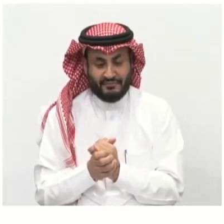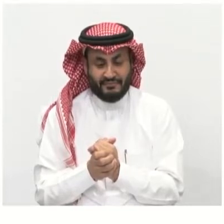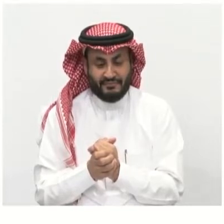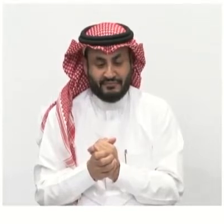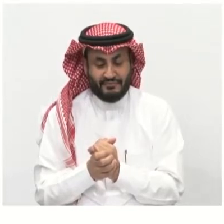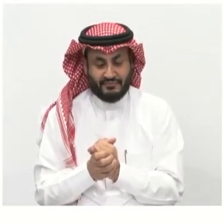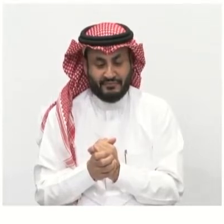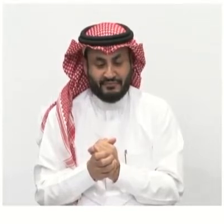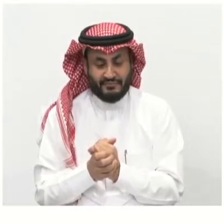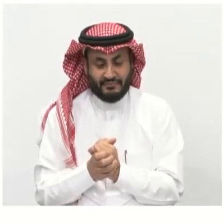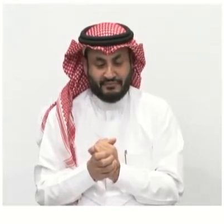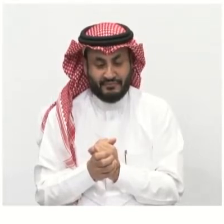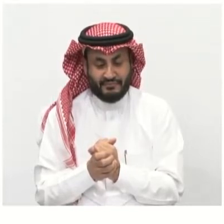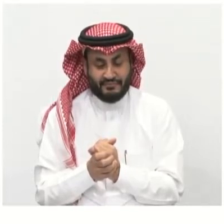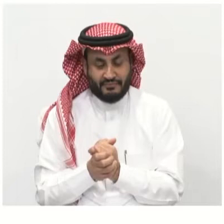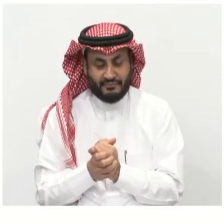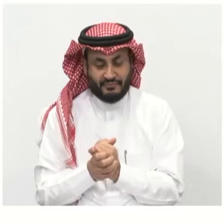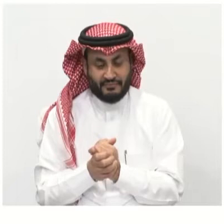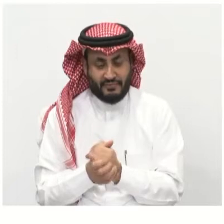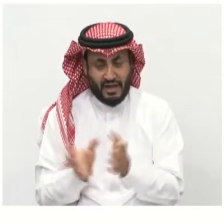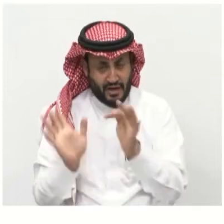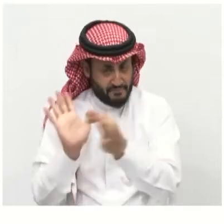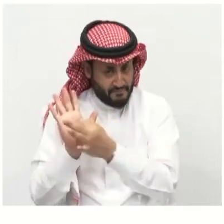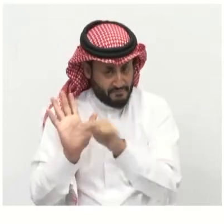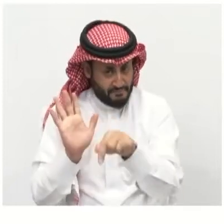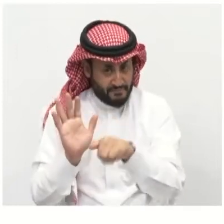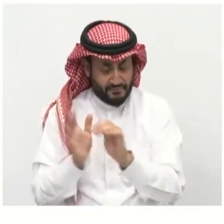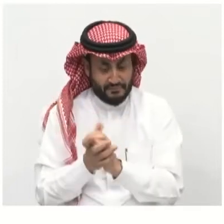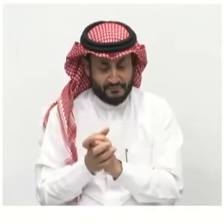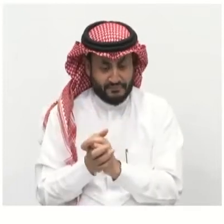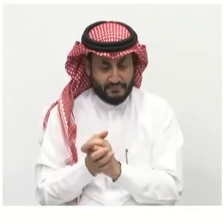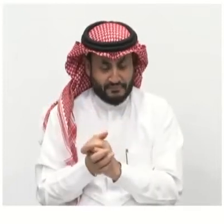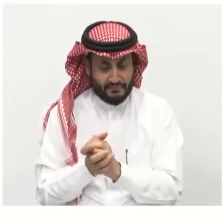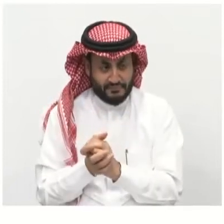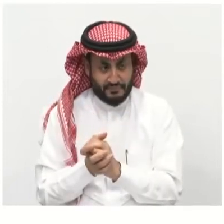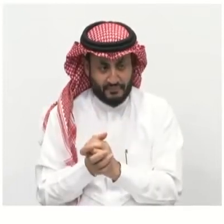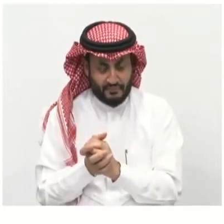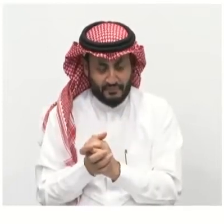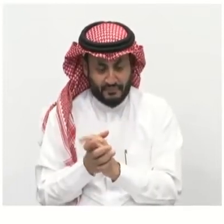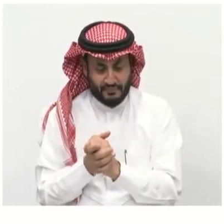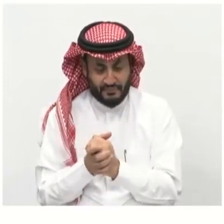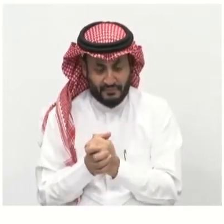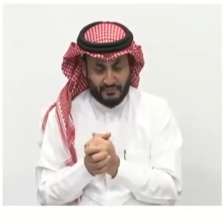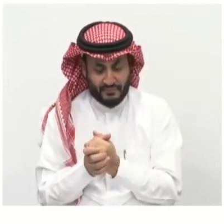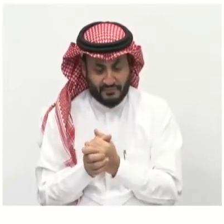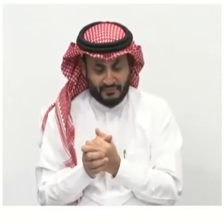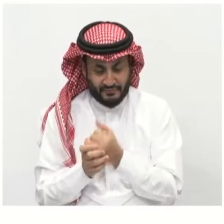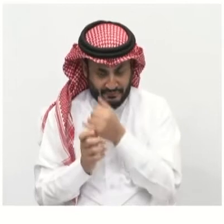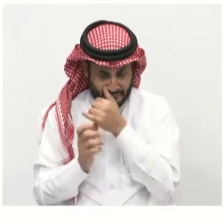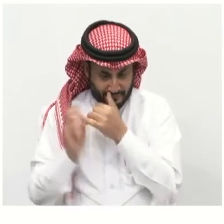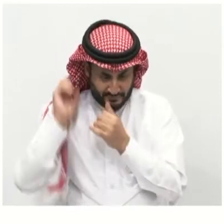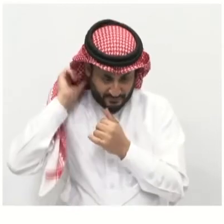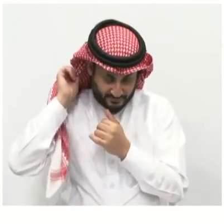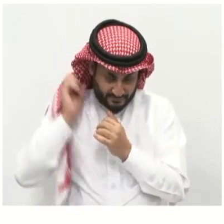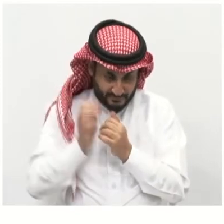Lemma loves to paint on a, yes, we forgot the full stop. Lemma wears a hat called a beret.